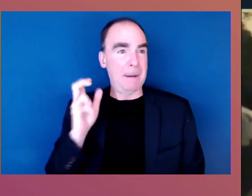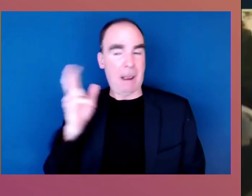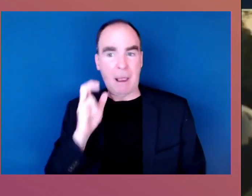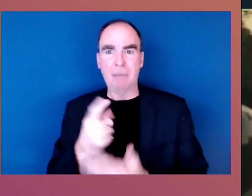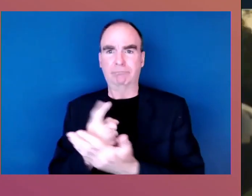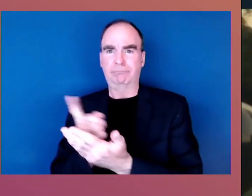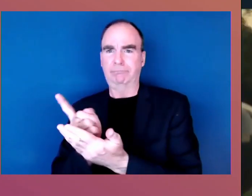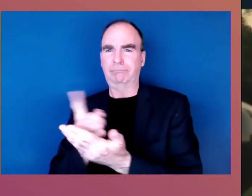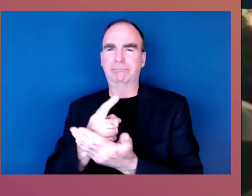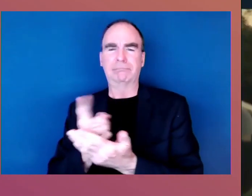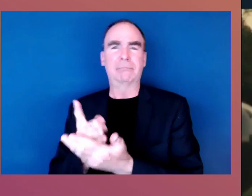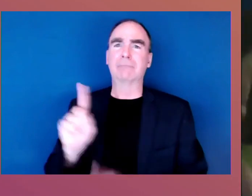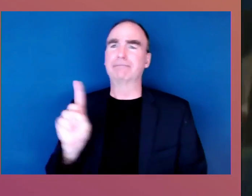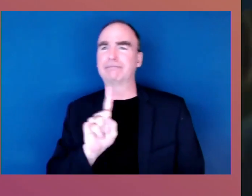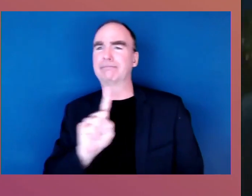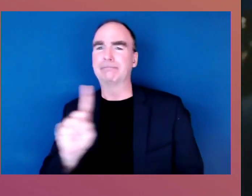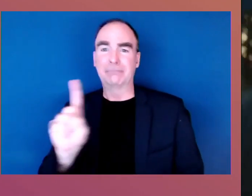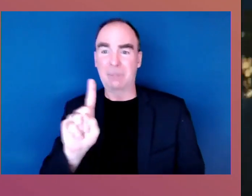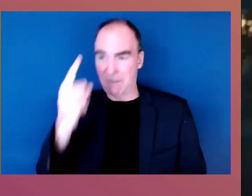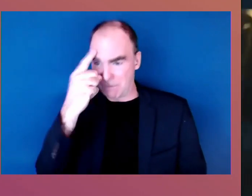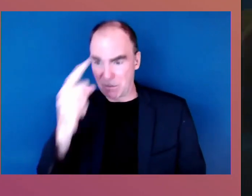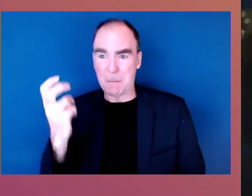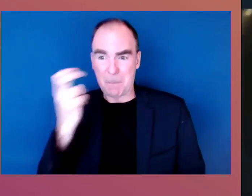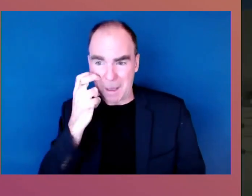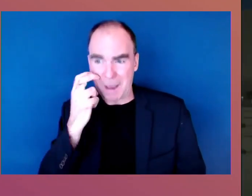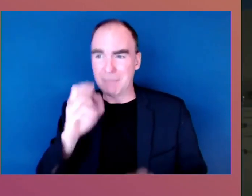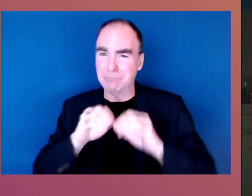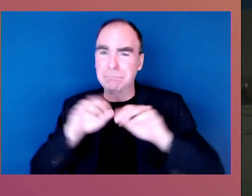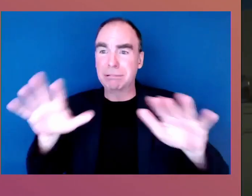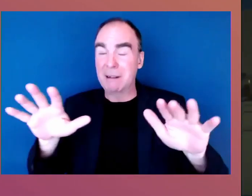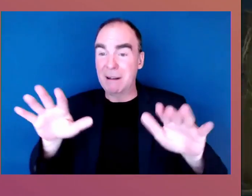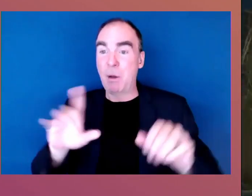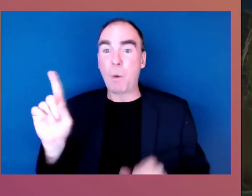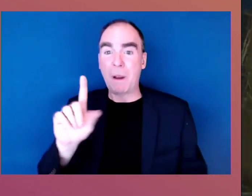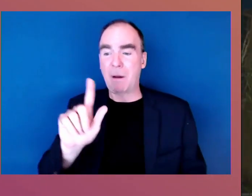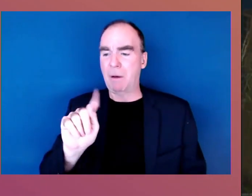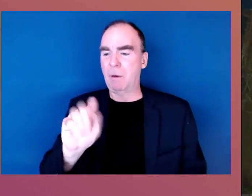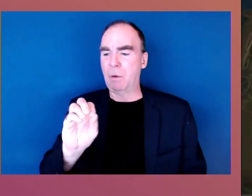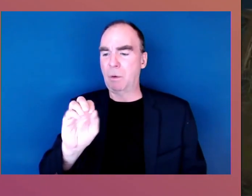It is already working in cities like Tokyo and Pittsburgh.